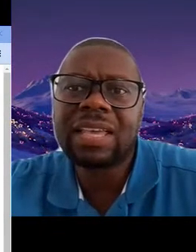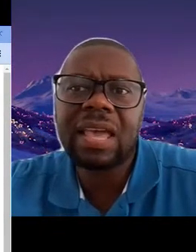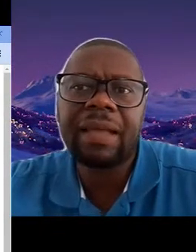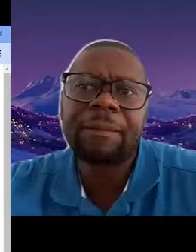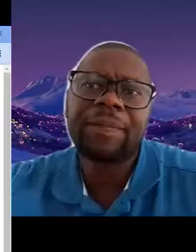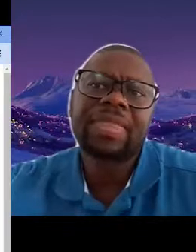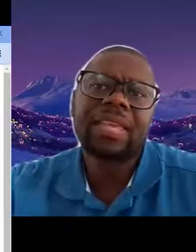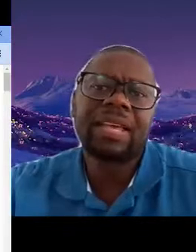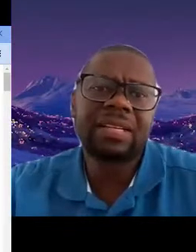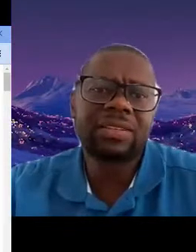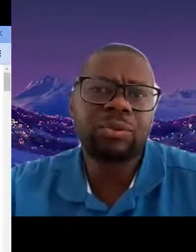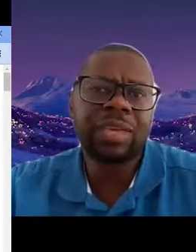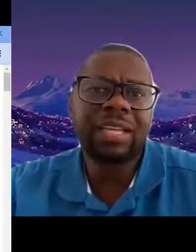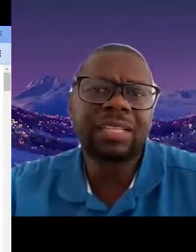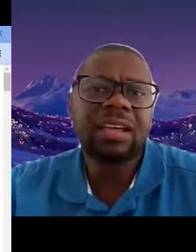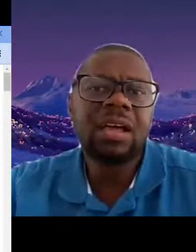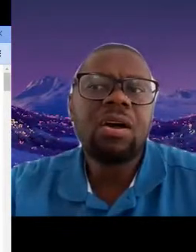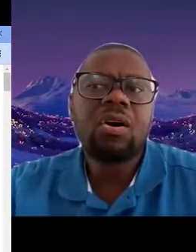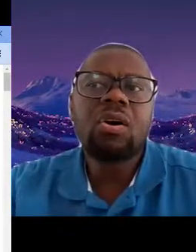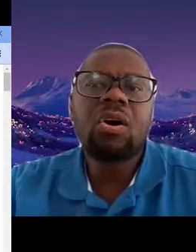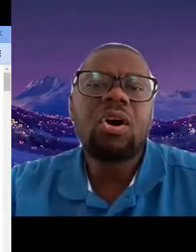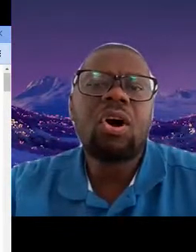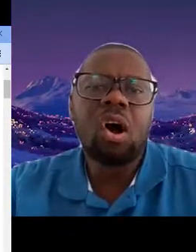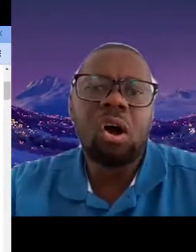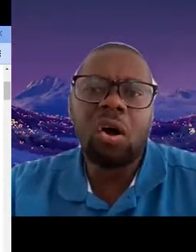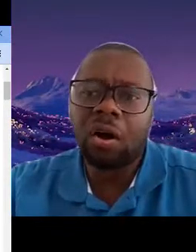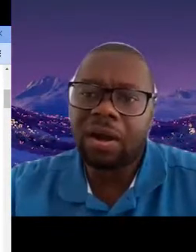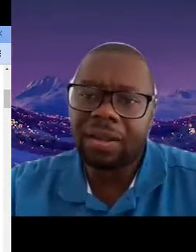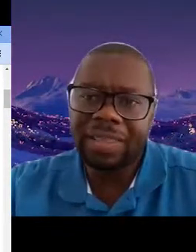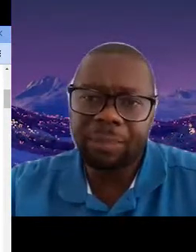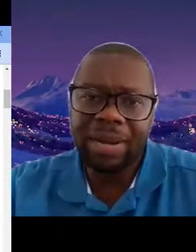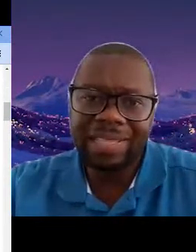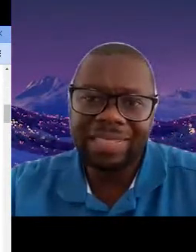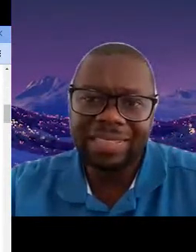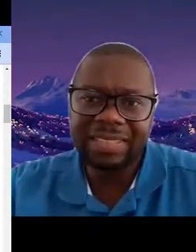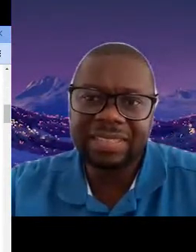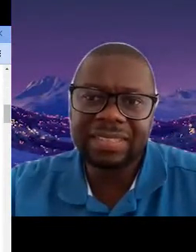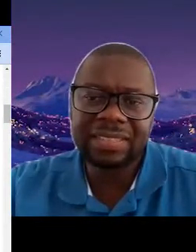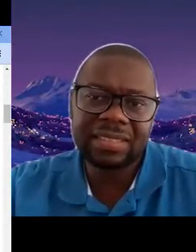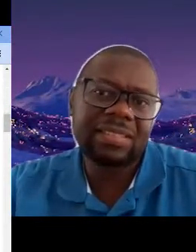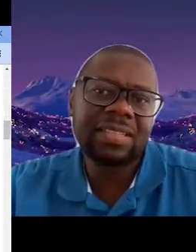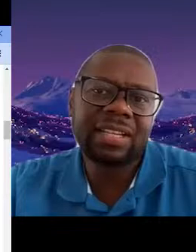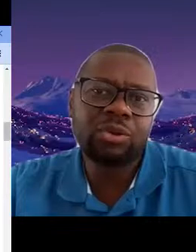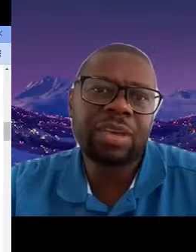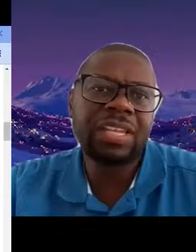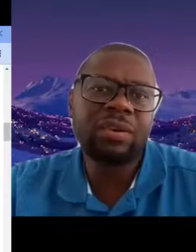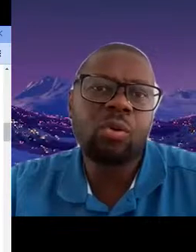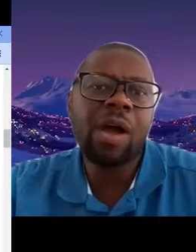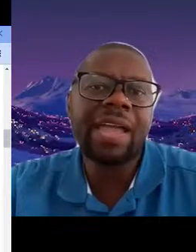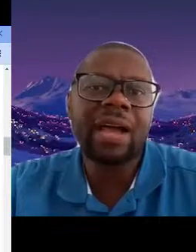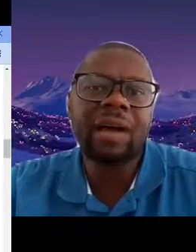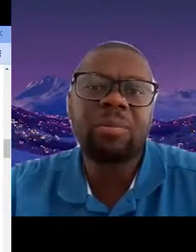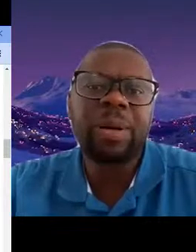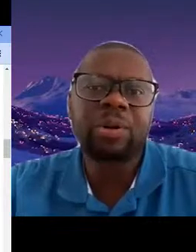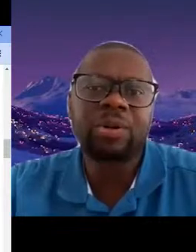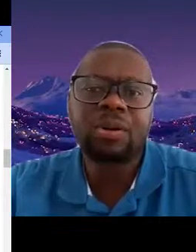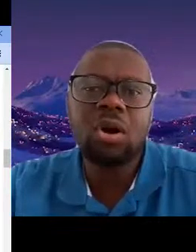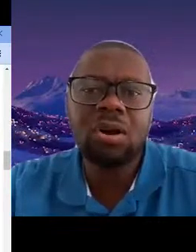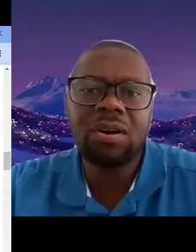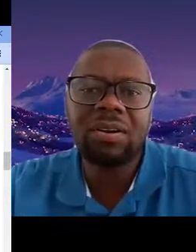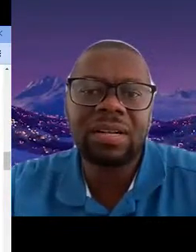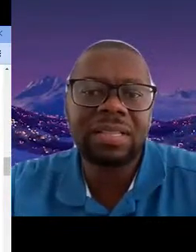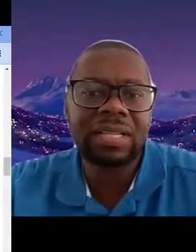you click here and you get all the places that you can inquire